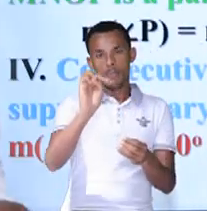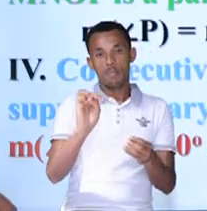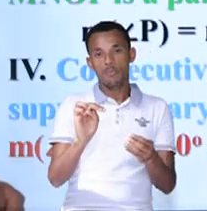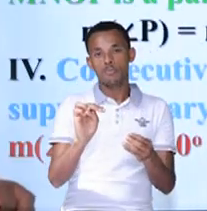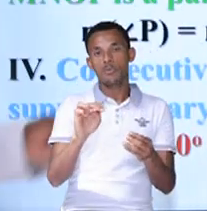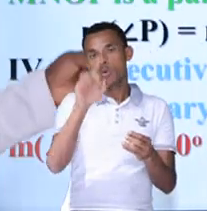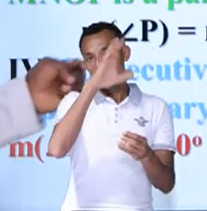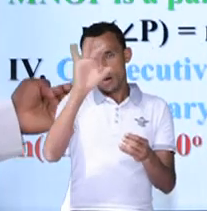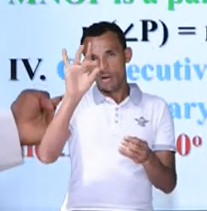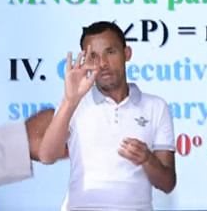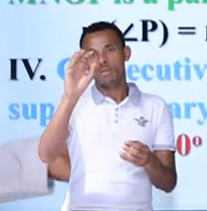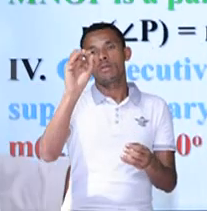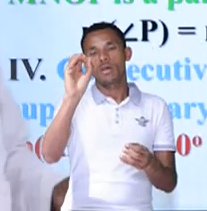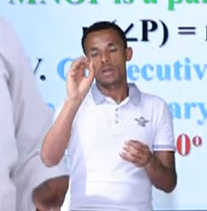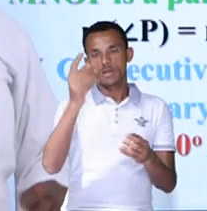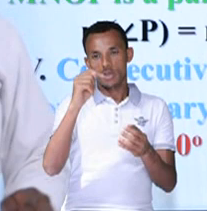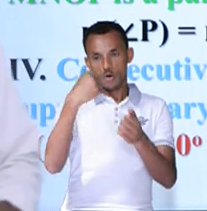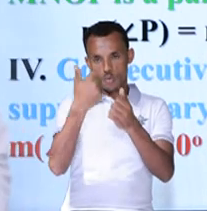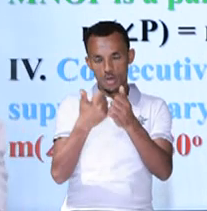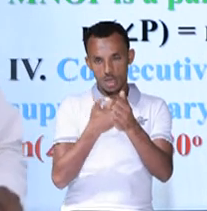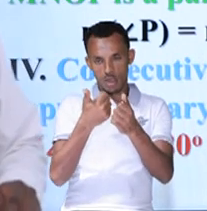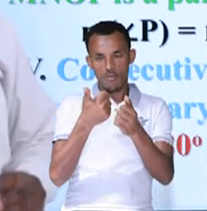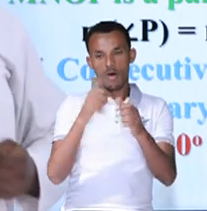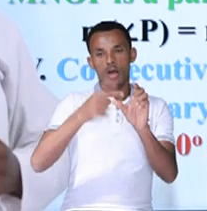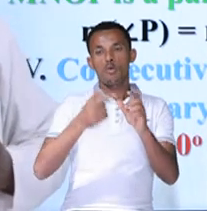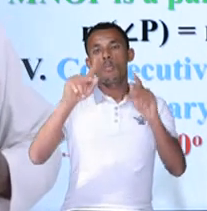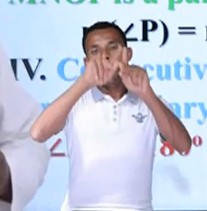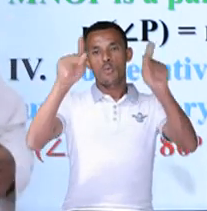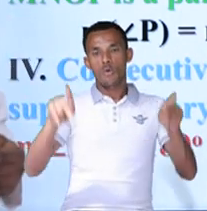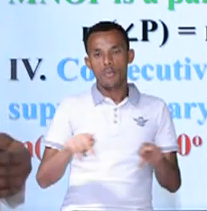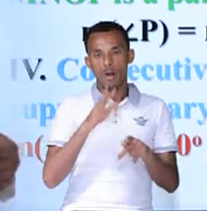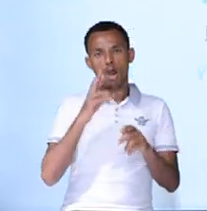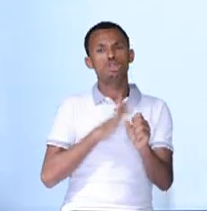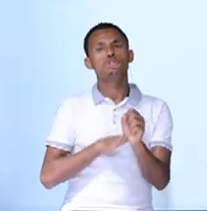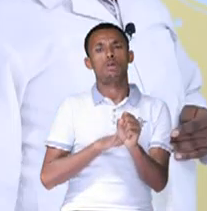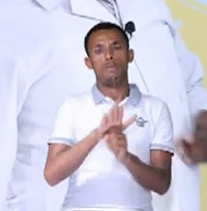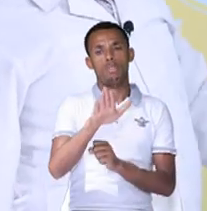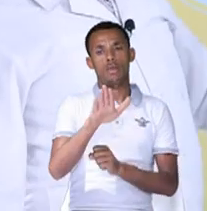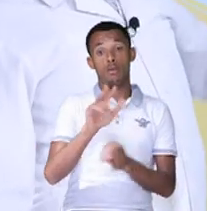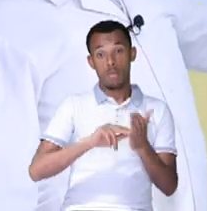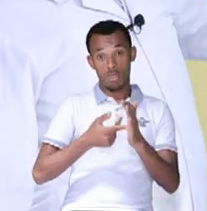180 degree. So, the consecutive angle of a parallelogram are supplementary.